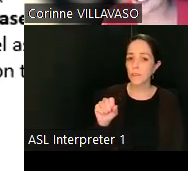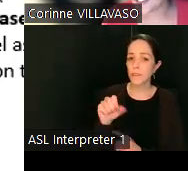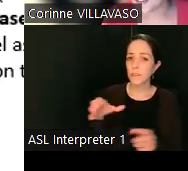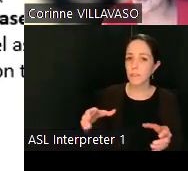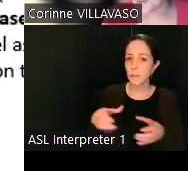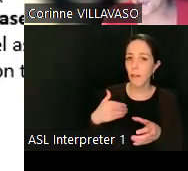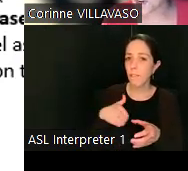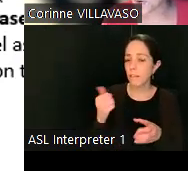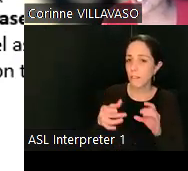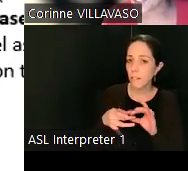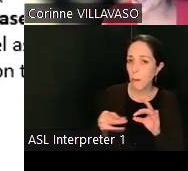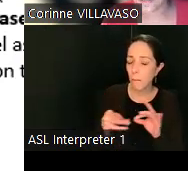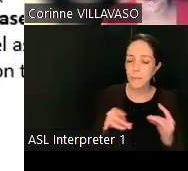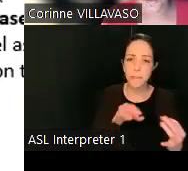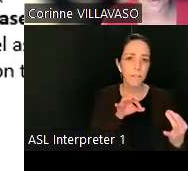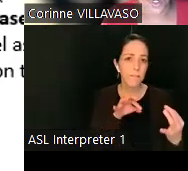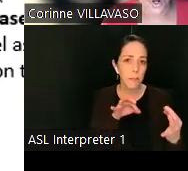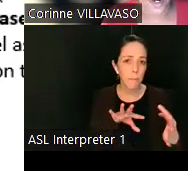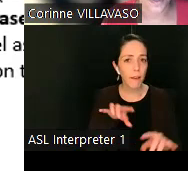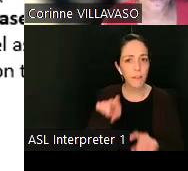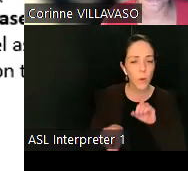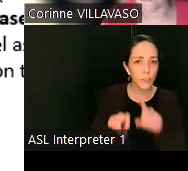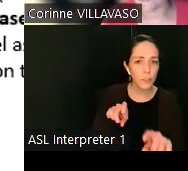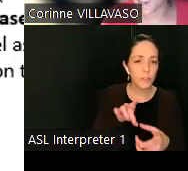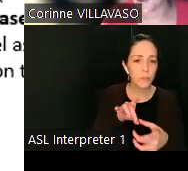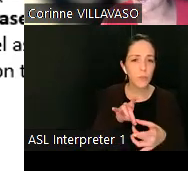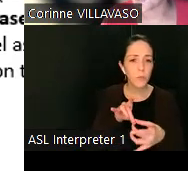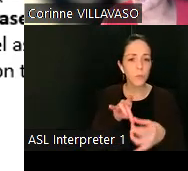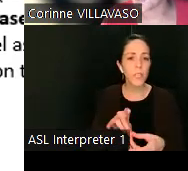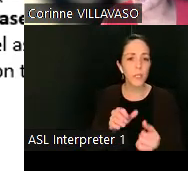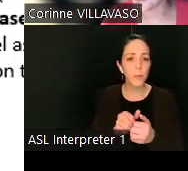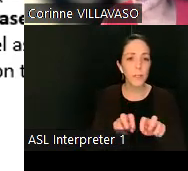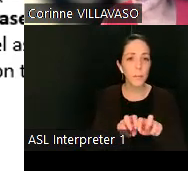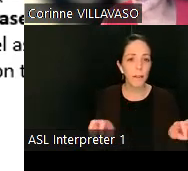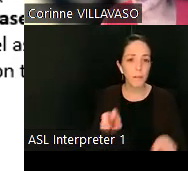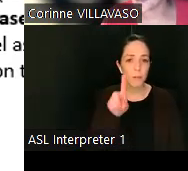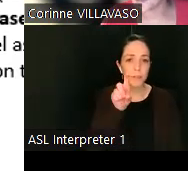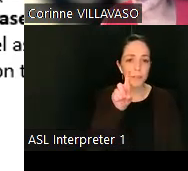comments, feedback, questions regarding panels?